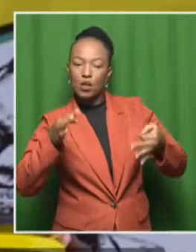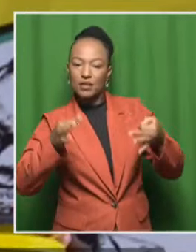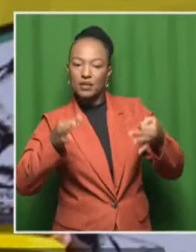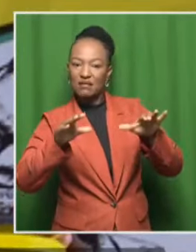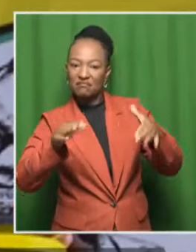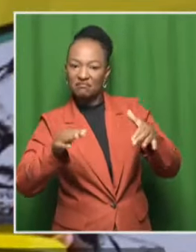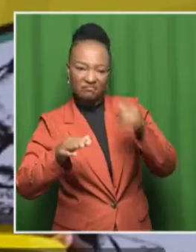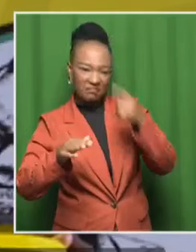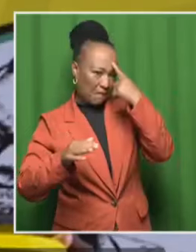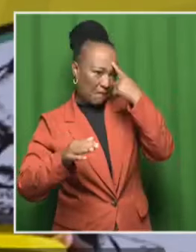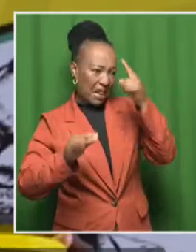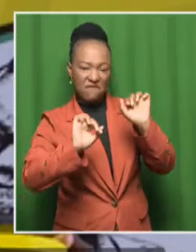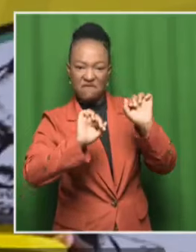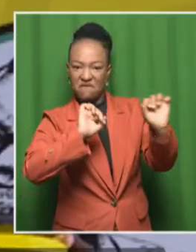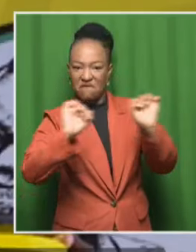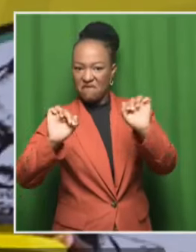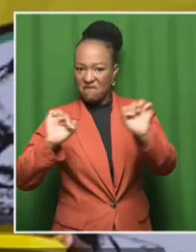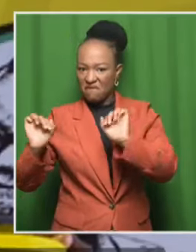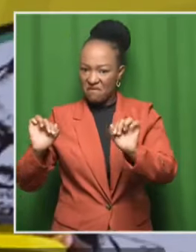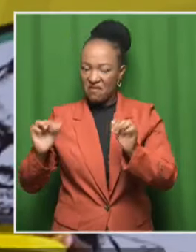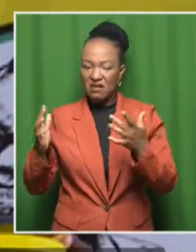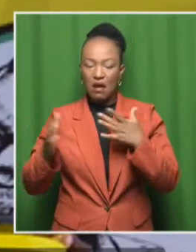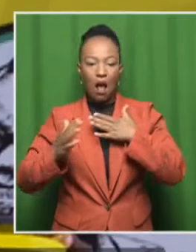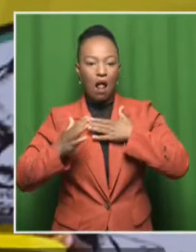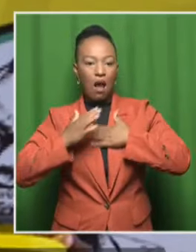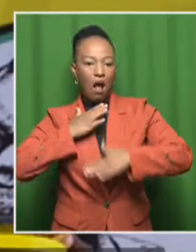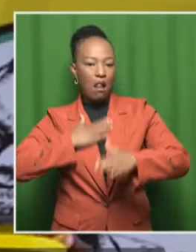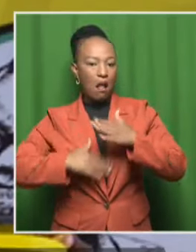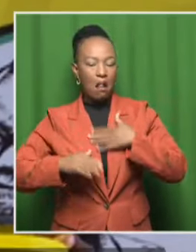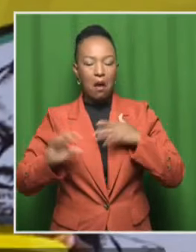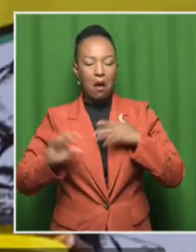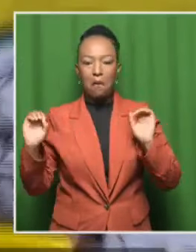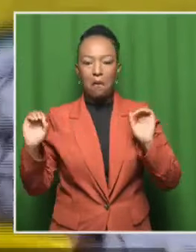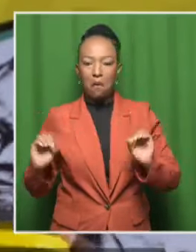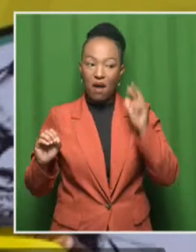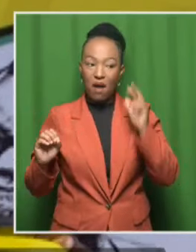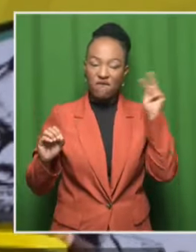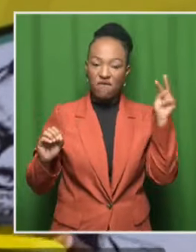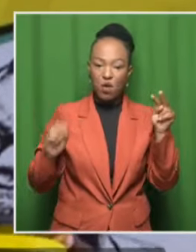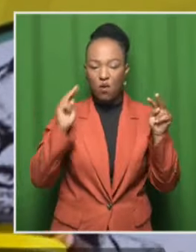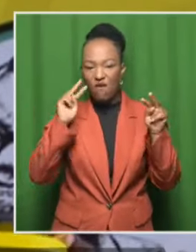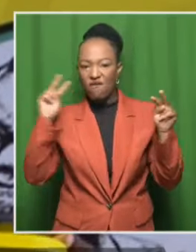ideological rifts, and rising intolerance of divergent viewpoints.